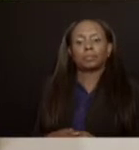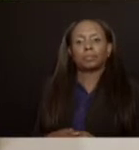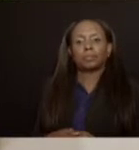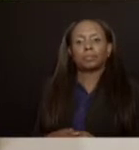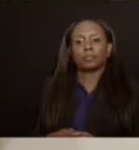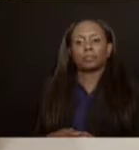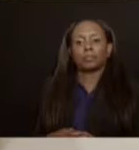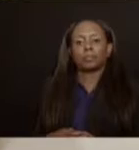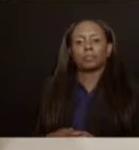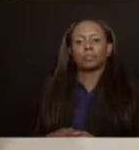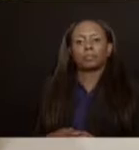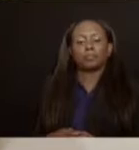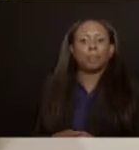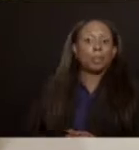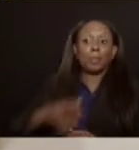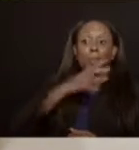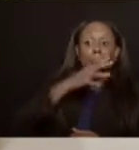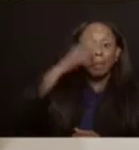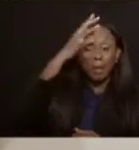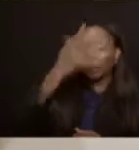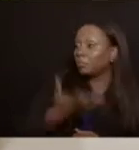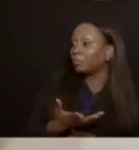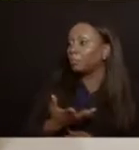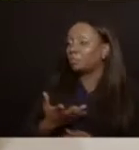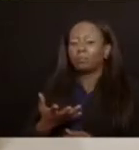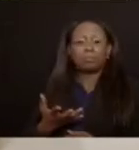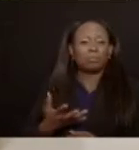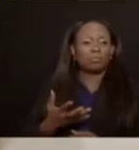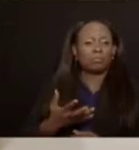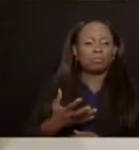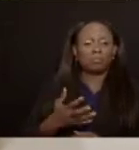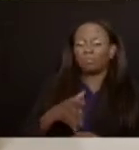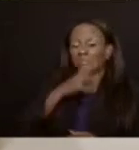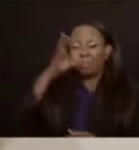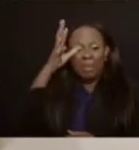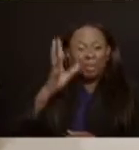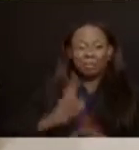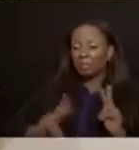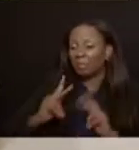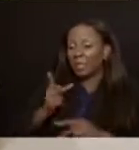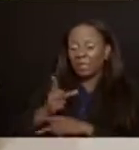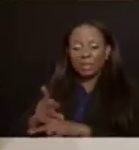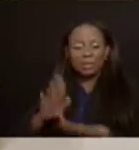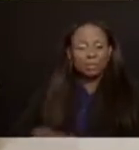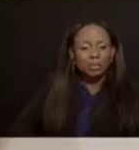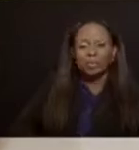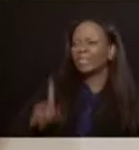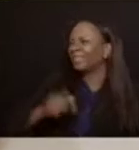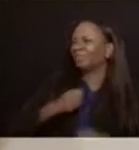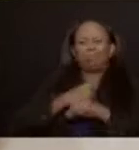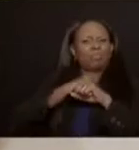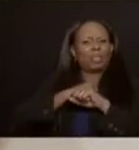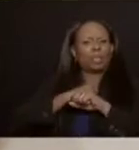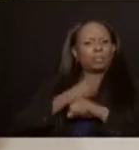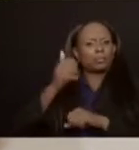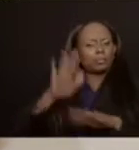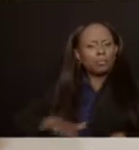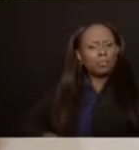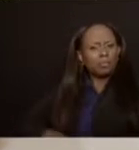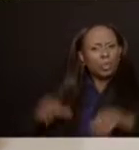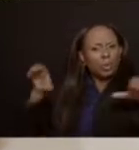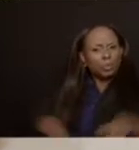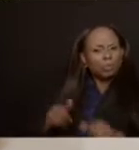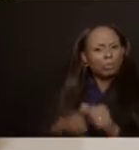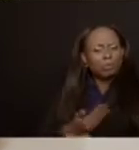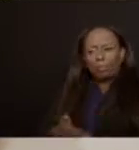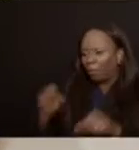earlier, parents, wards, guardians, whatever, to make sure that we do everything possible to